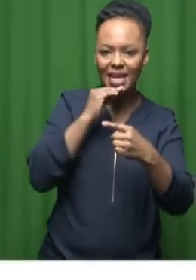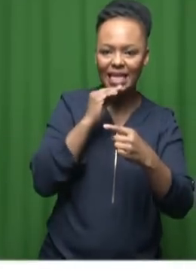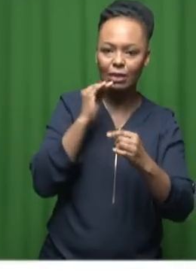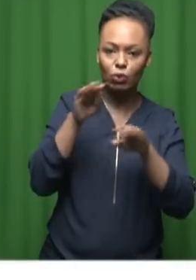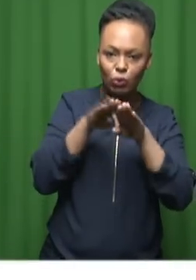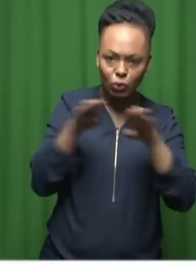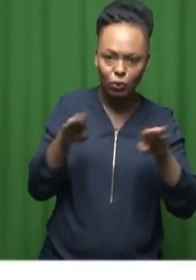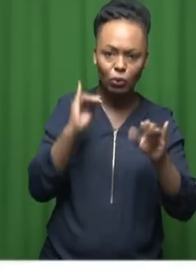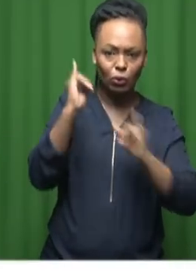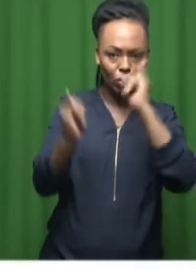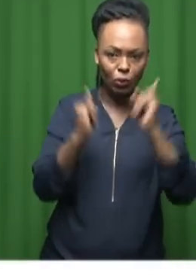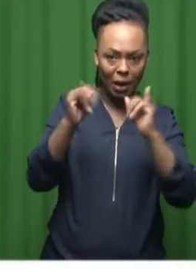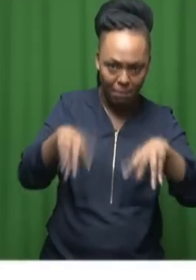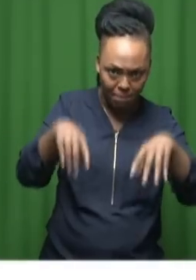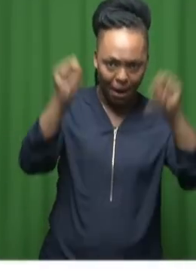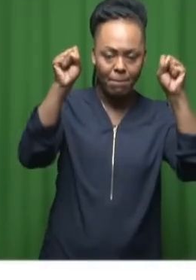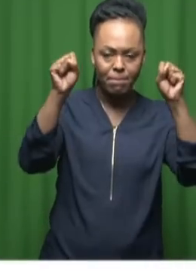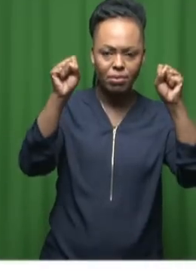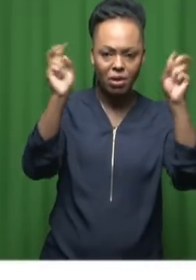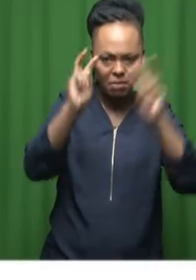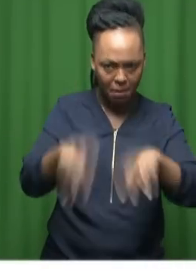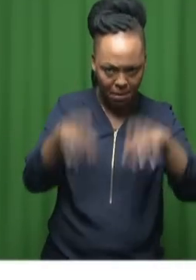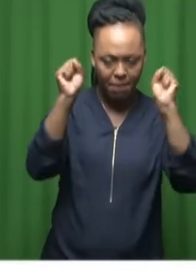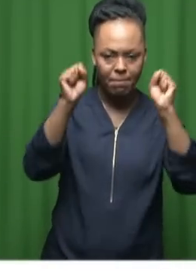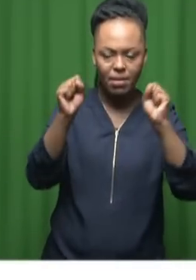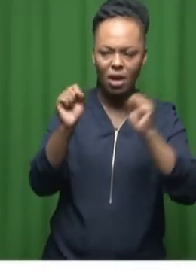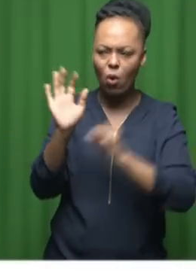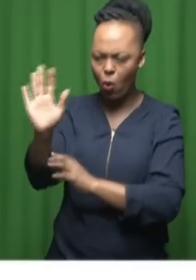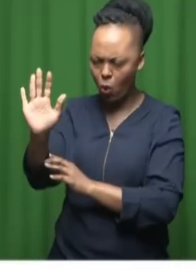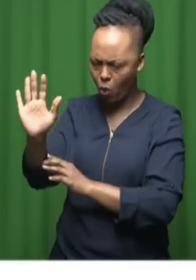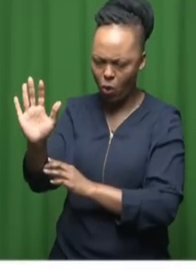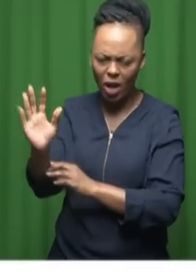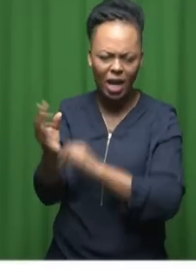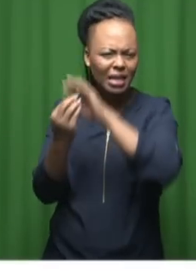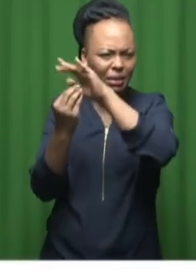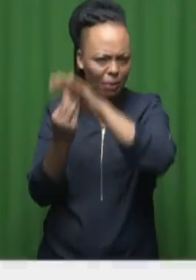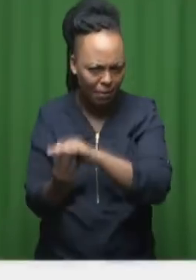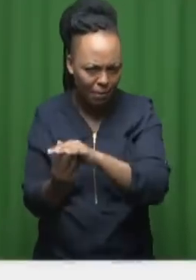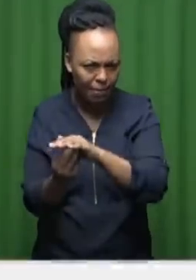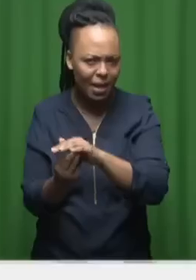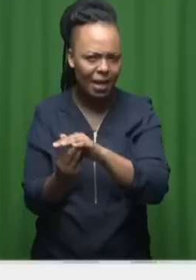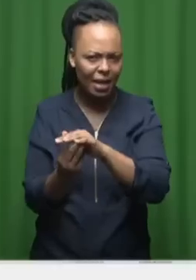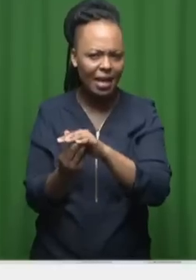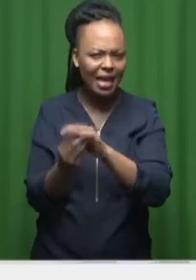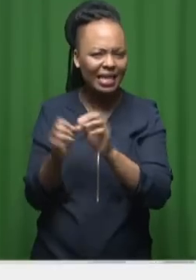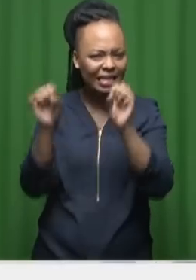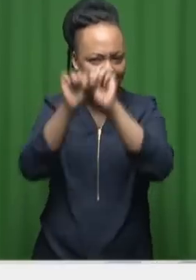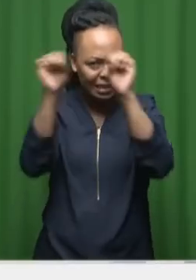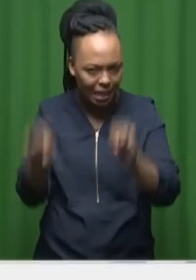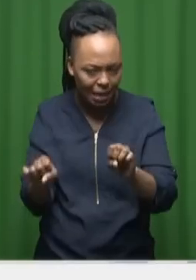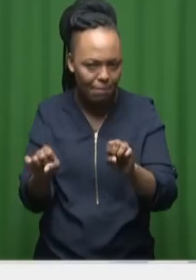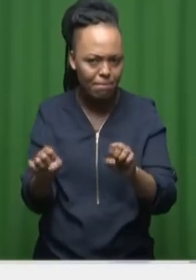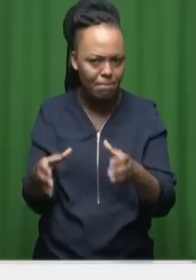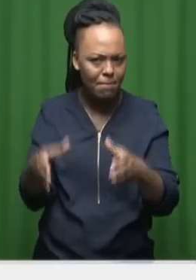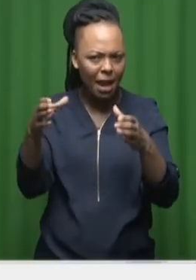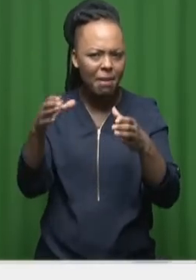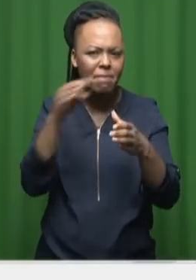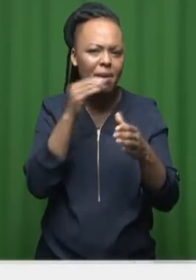11. Just to pause there, Right. in terms of the coal fleet and its management. Yes. So what seems to be the problem